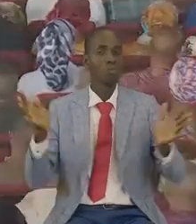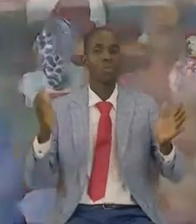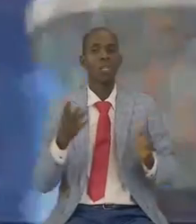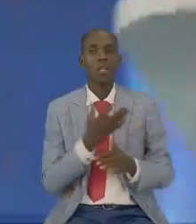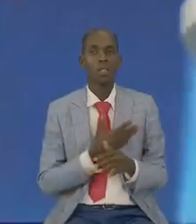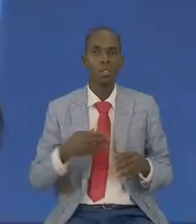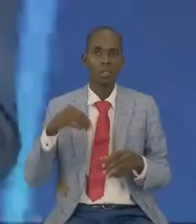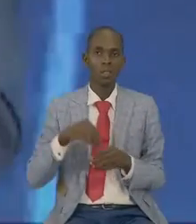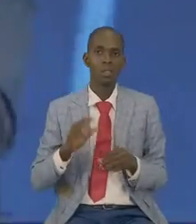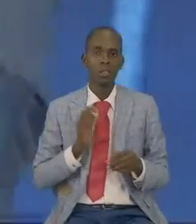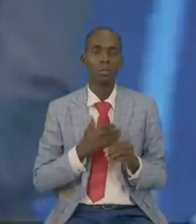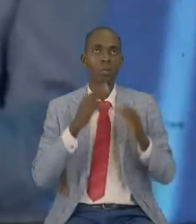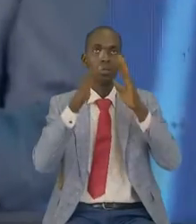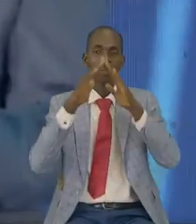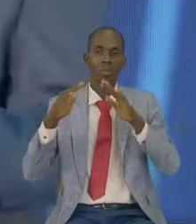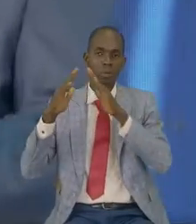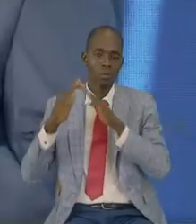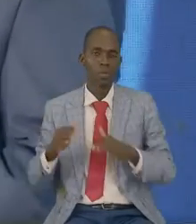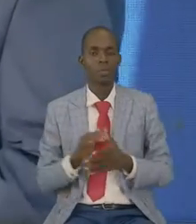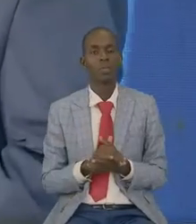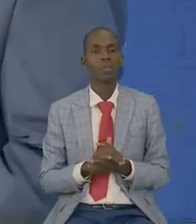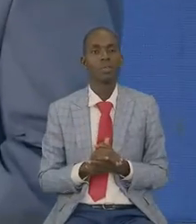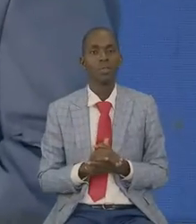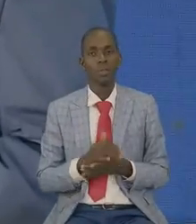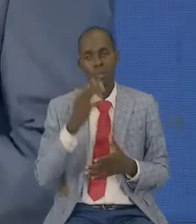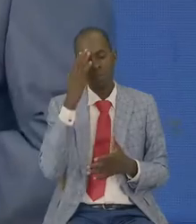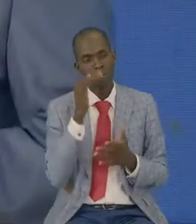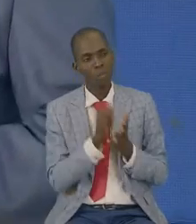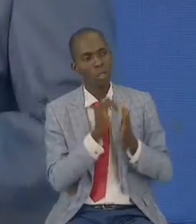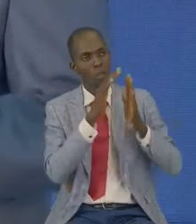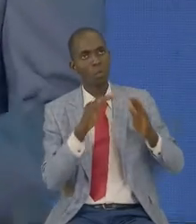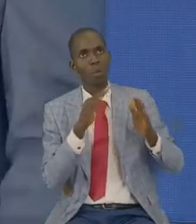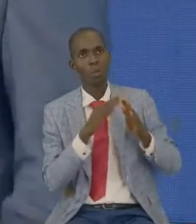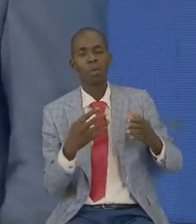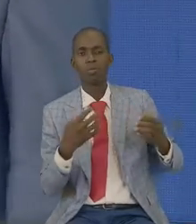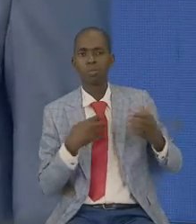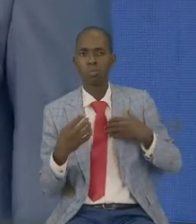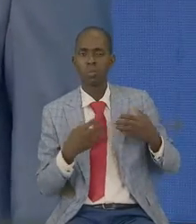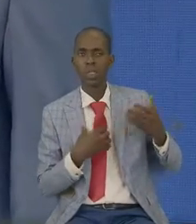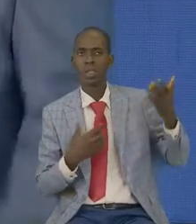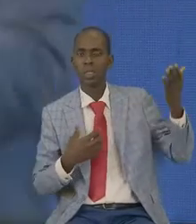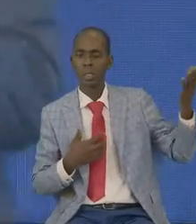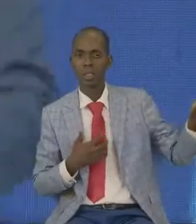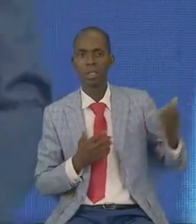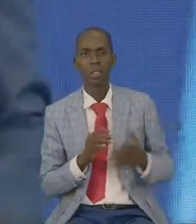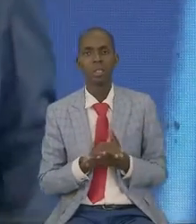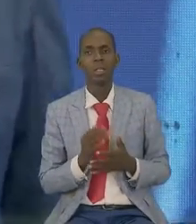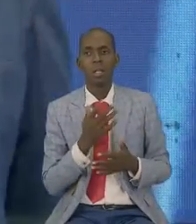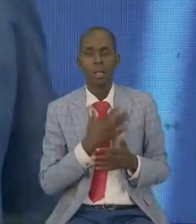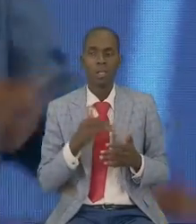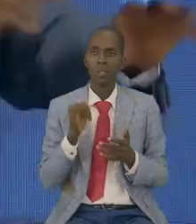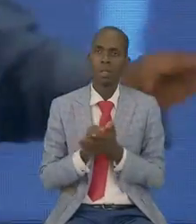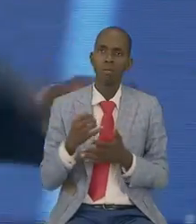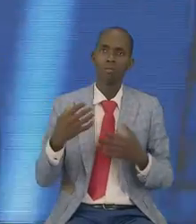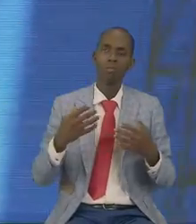our community. Look, that community murmuring and grumbling and complaining, and that